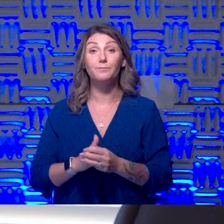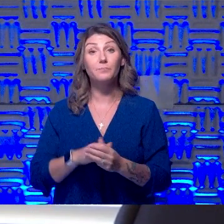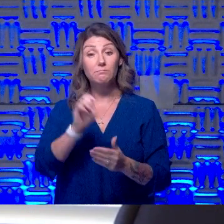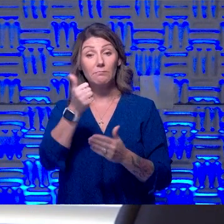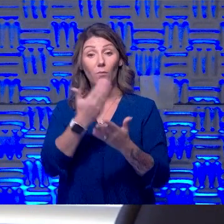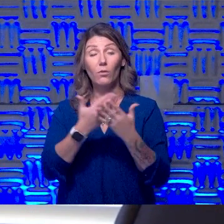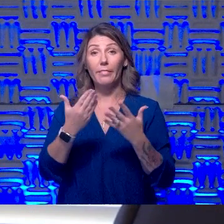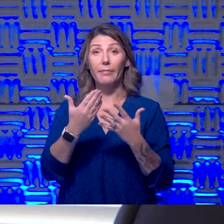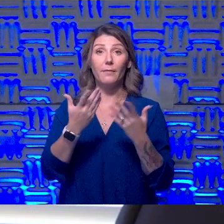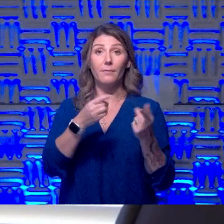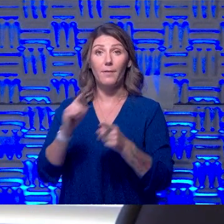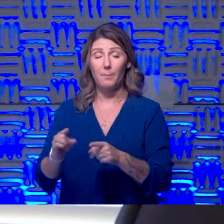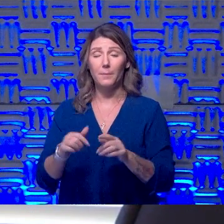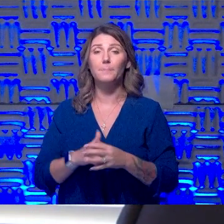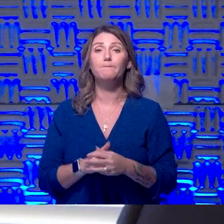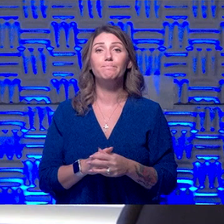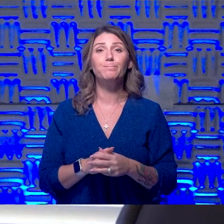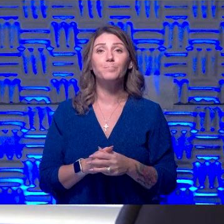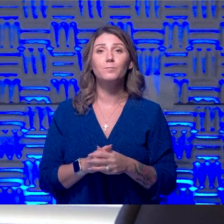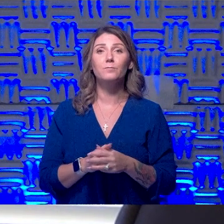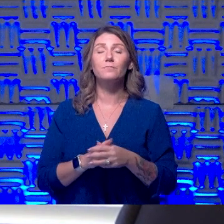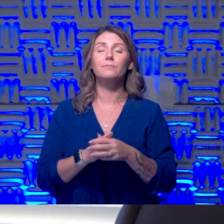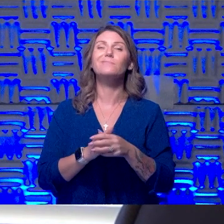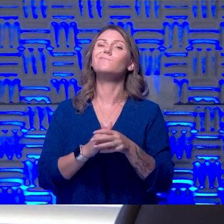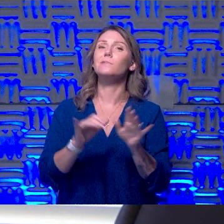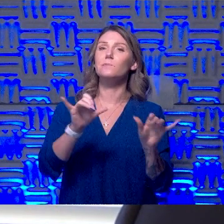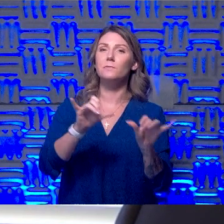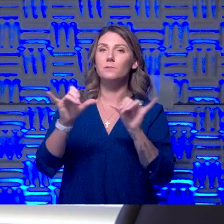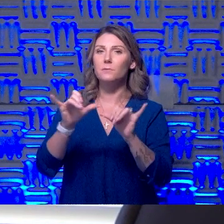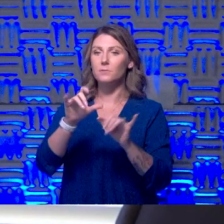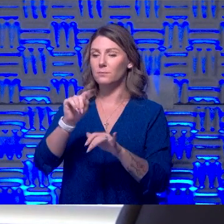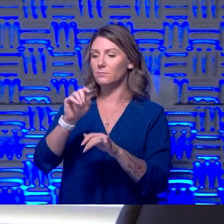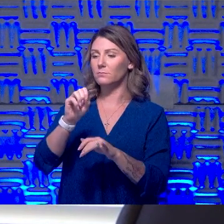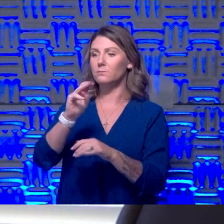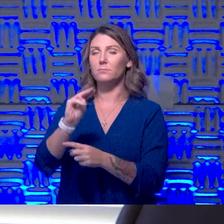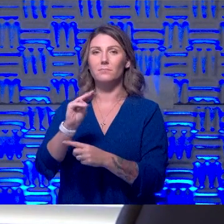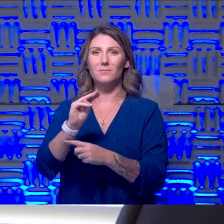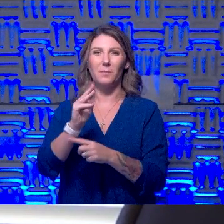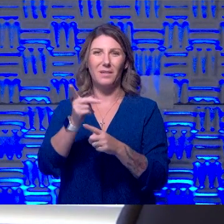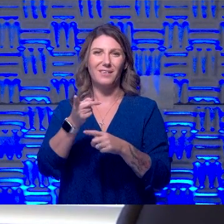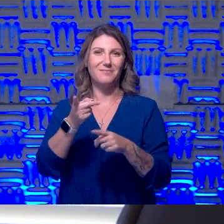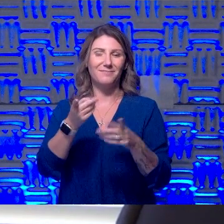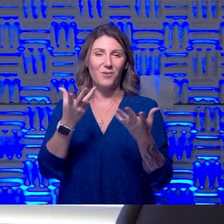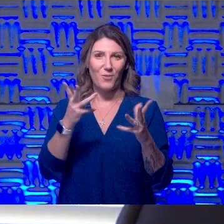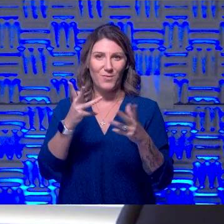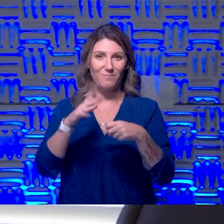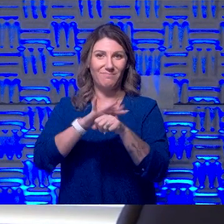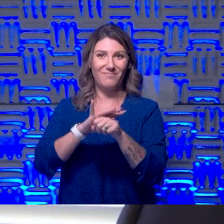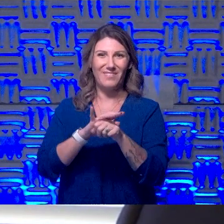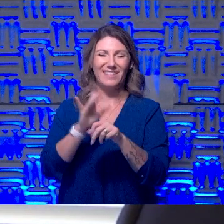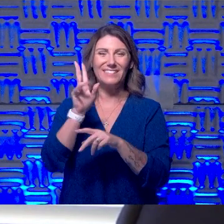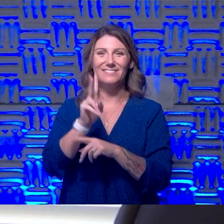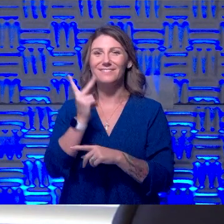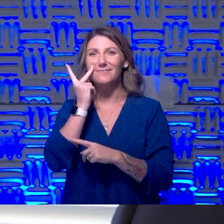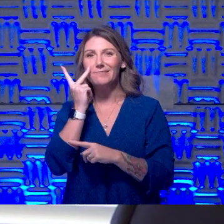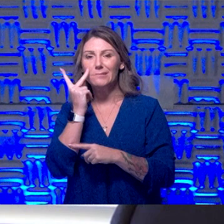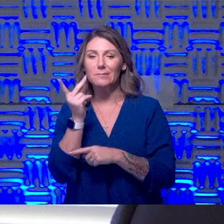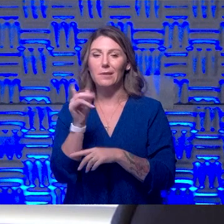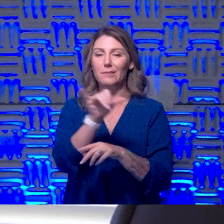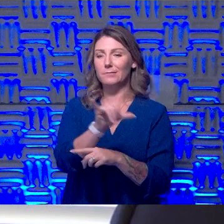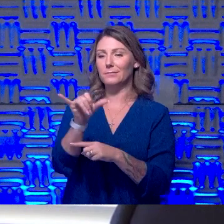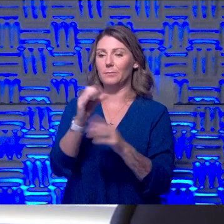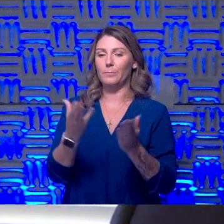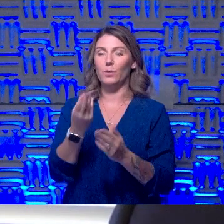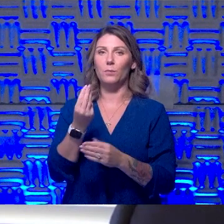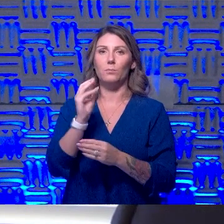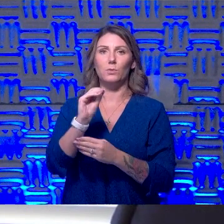things going on in the state, I won't echo what Tom said. He covered many of the things, and you're seeing parallel things here in Missouri. But we're